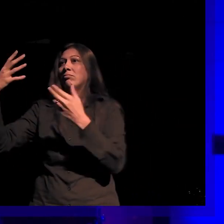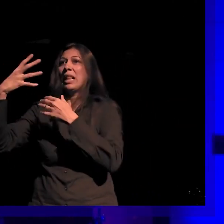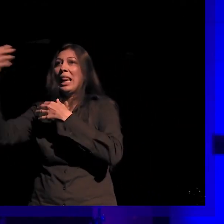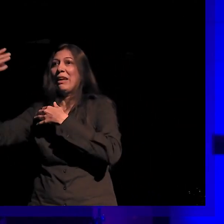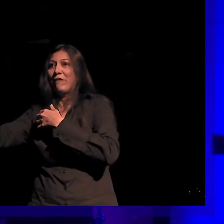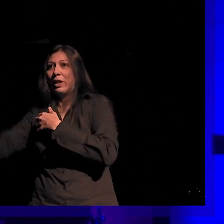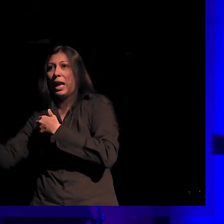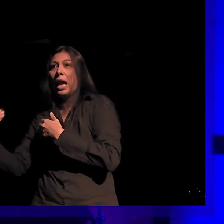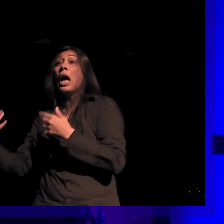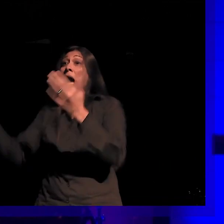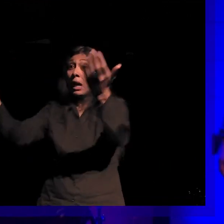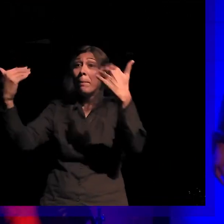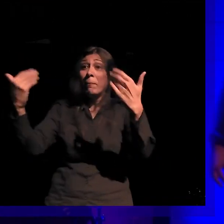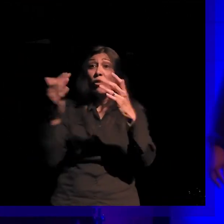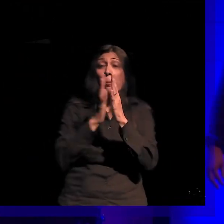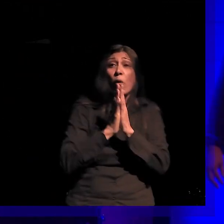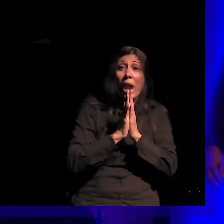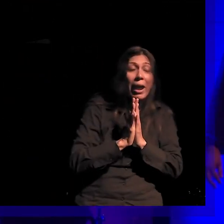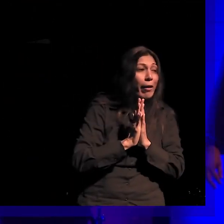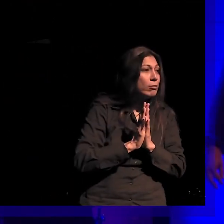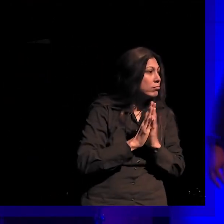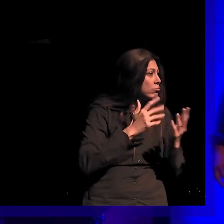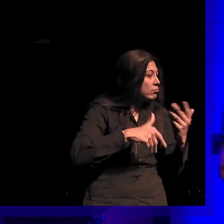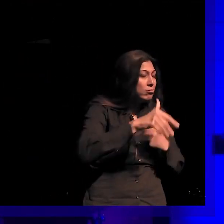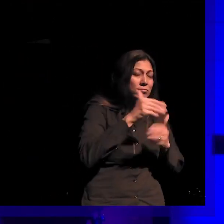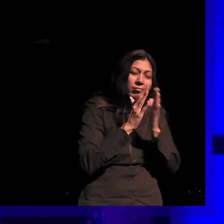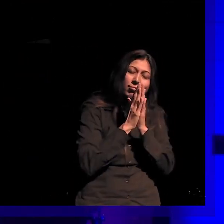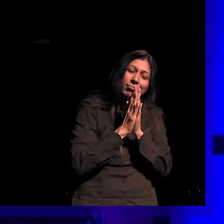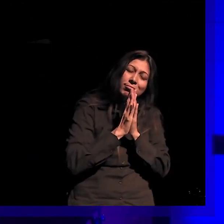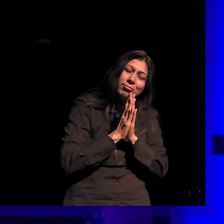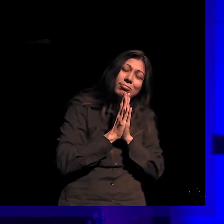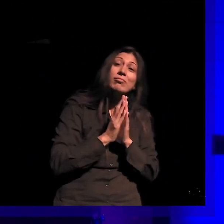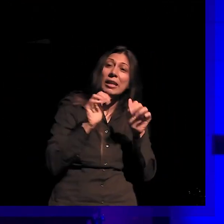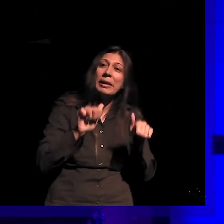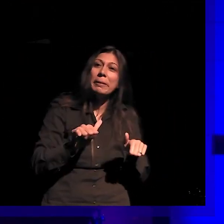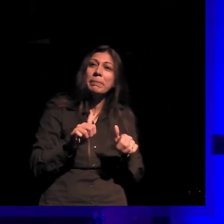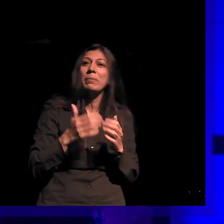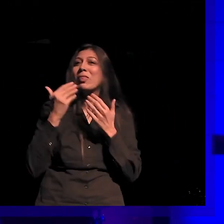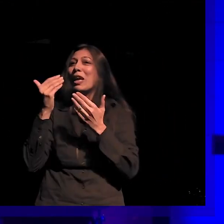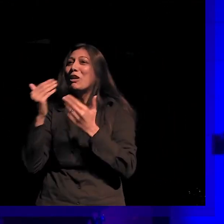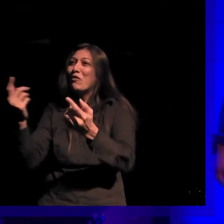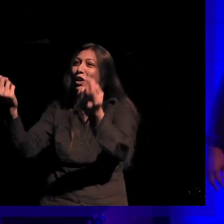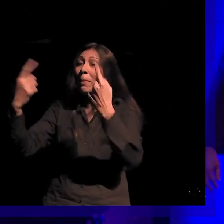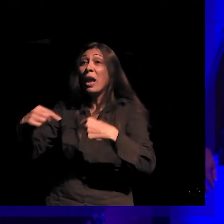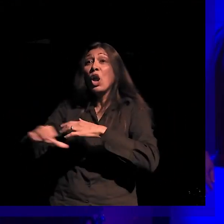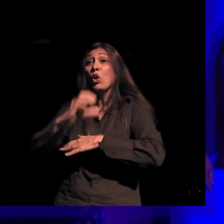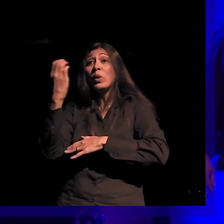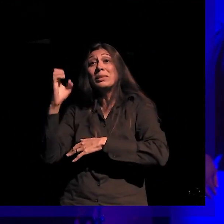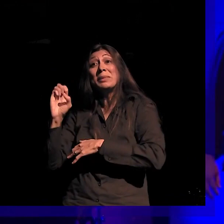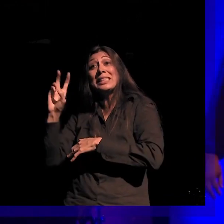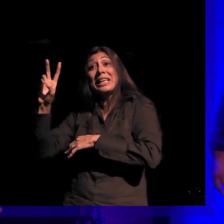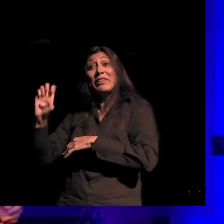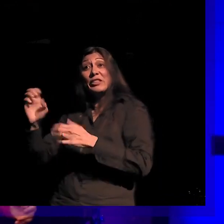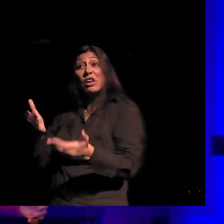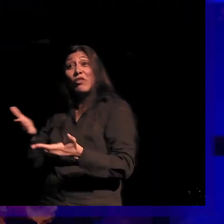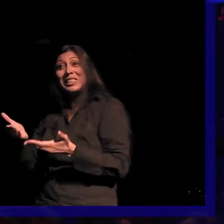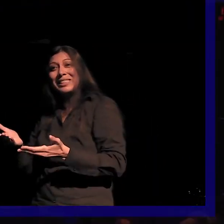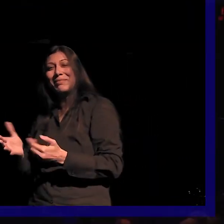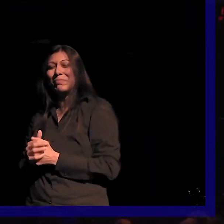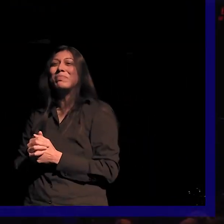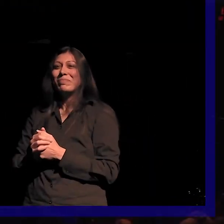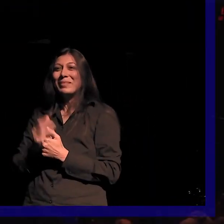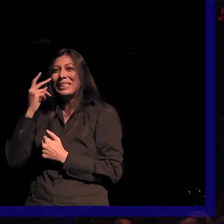and get prayer. Hang out. Just do some joyful business with God. Thanks for coming. We'll see you guys Christmas Eve services. Thanks for coming.